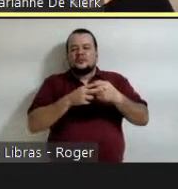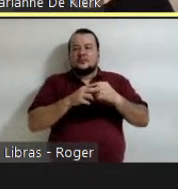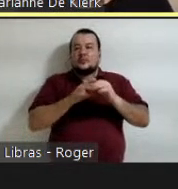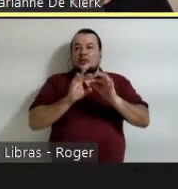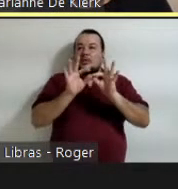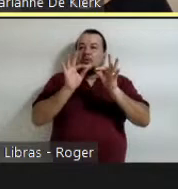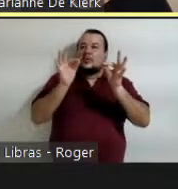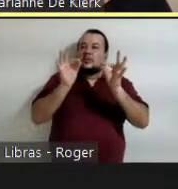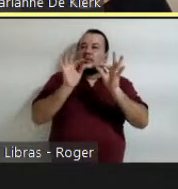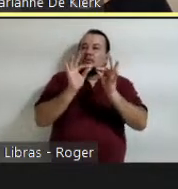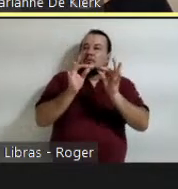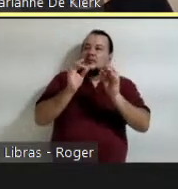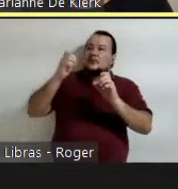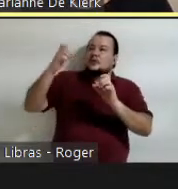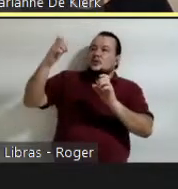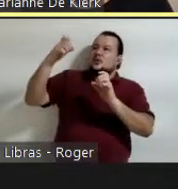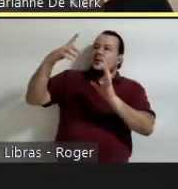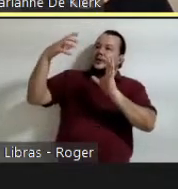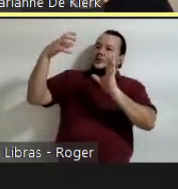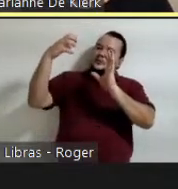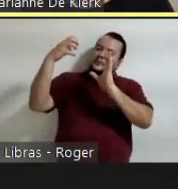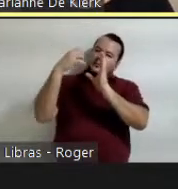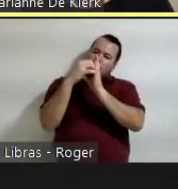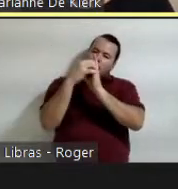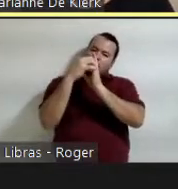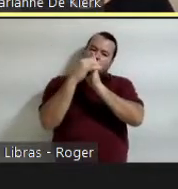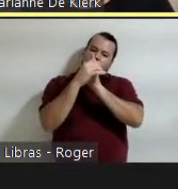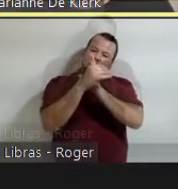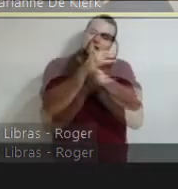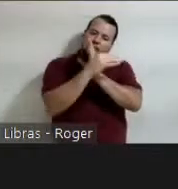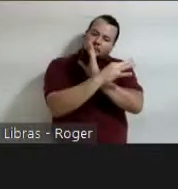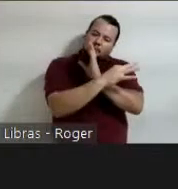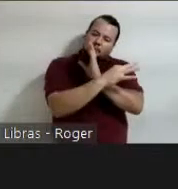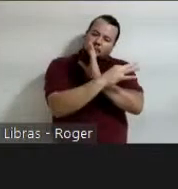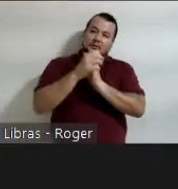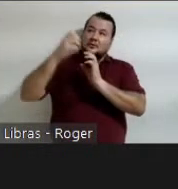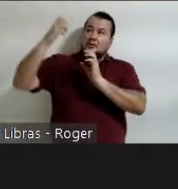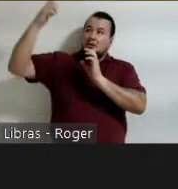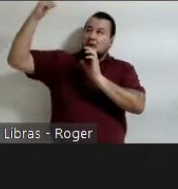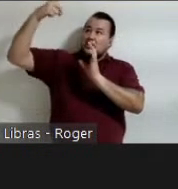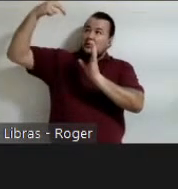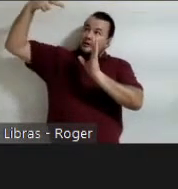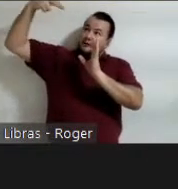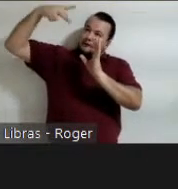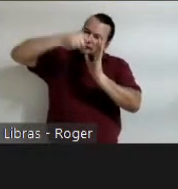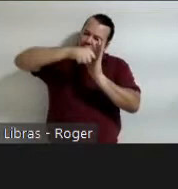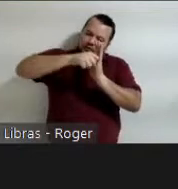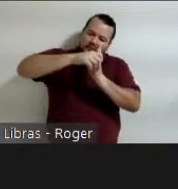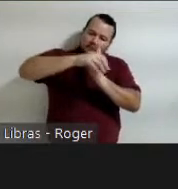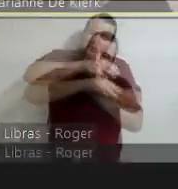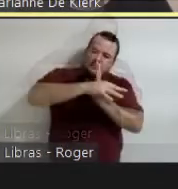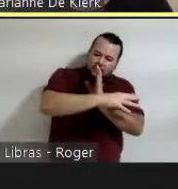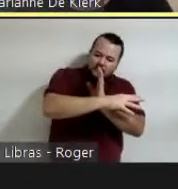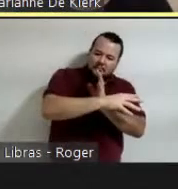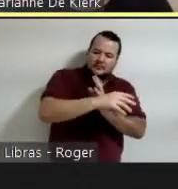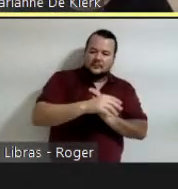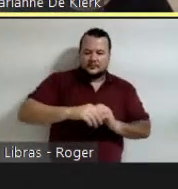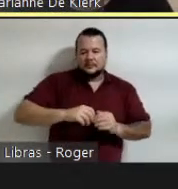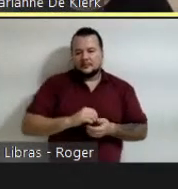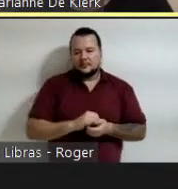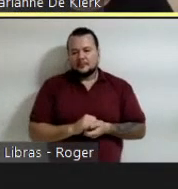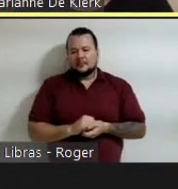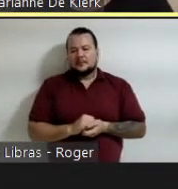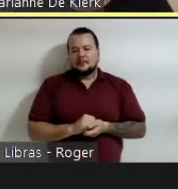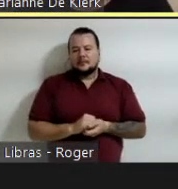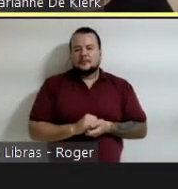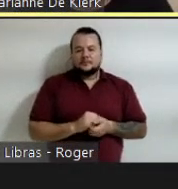light comes through very strongly. Unfortunately, this building has been poorly treated. I'll come to that. This is just one of the drawings of the